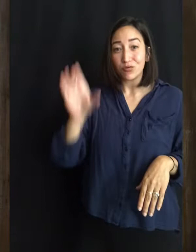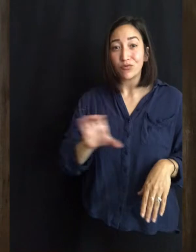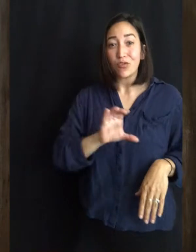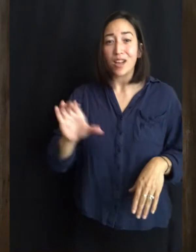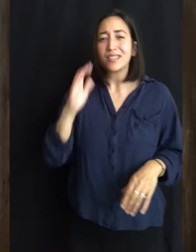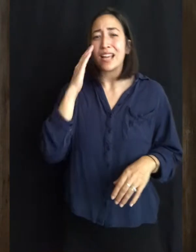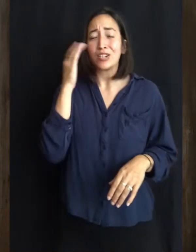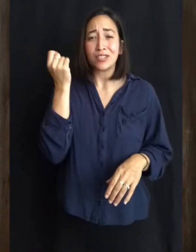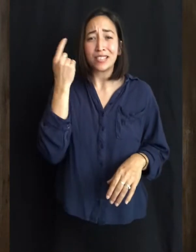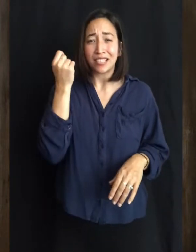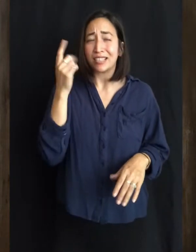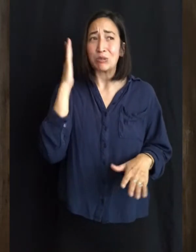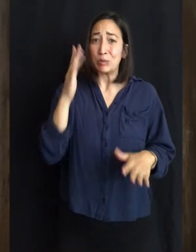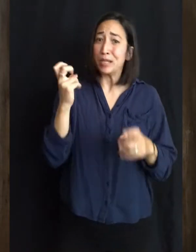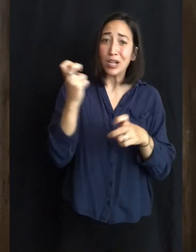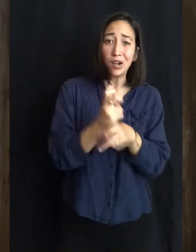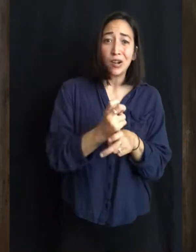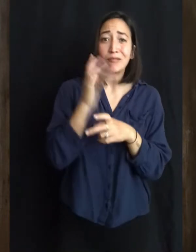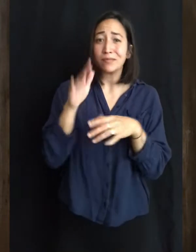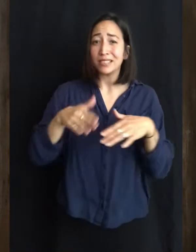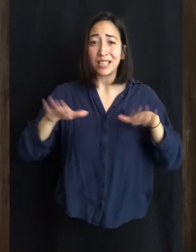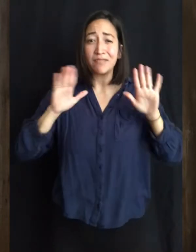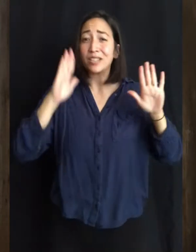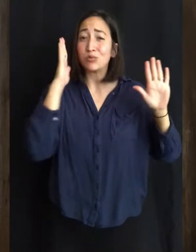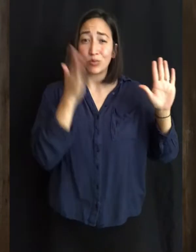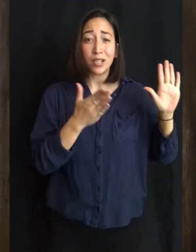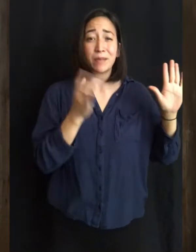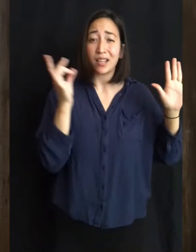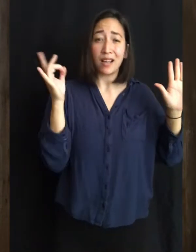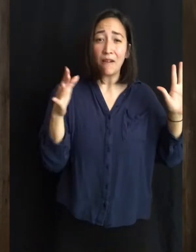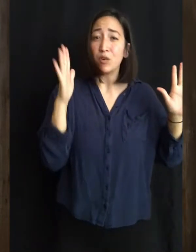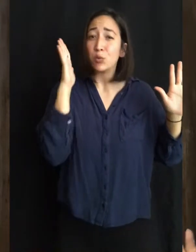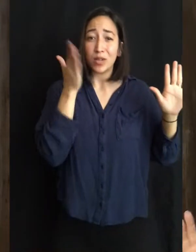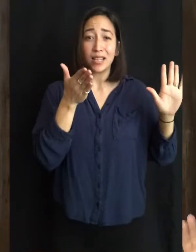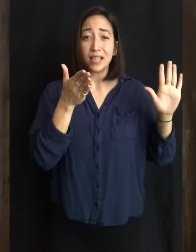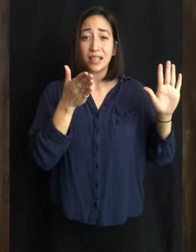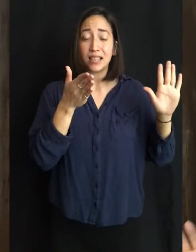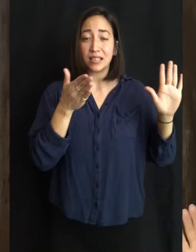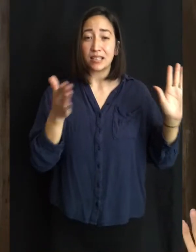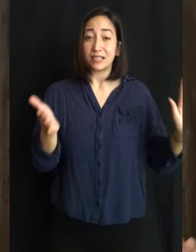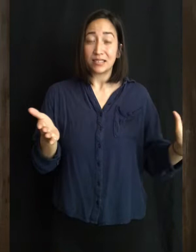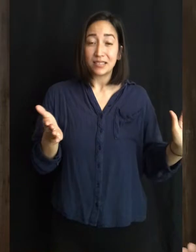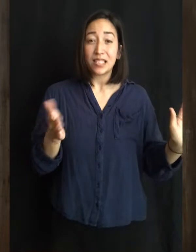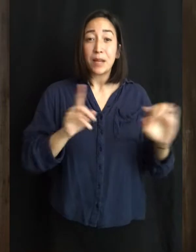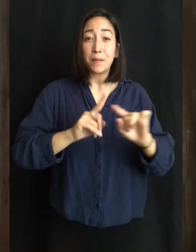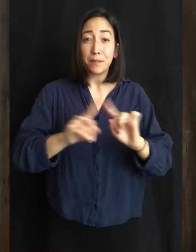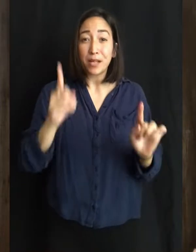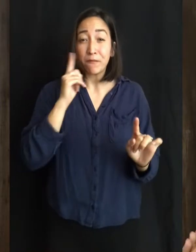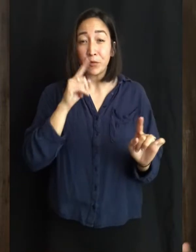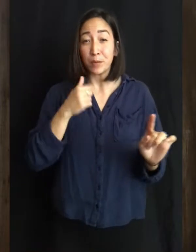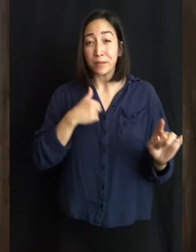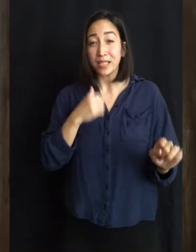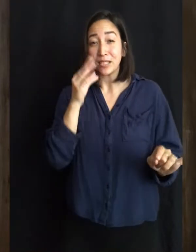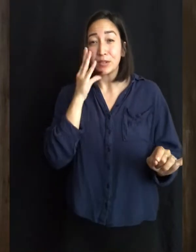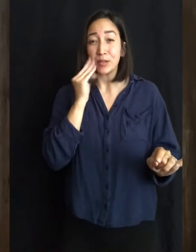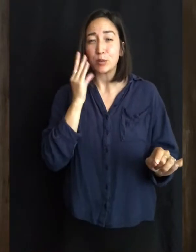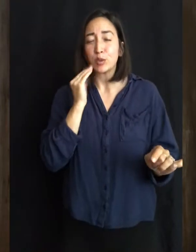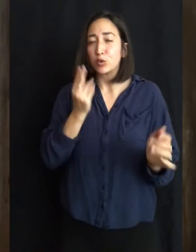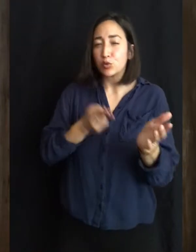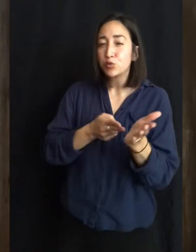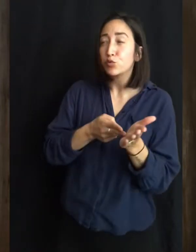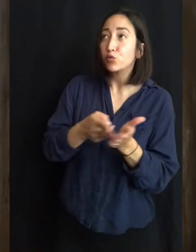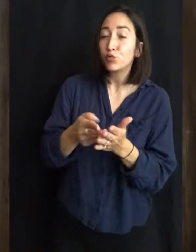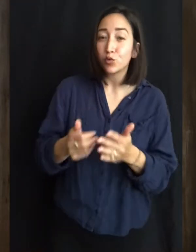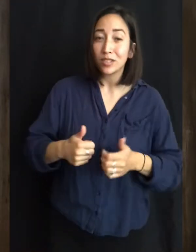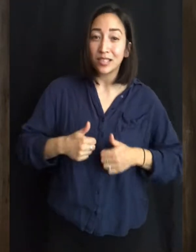through suffering, that it's going to be a sacrifice? In order for me to have life, the trueness